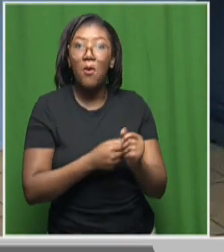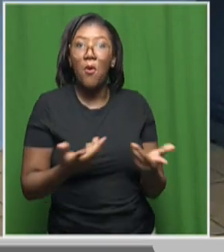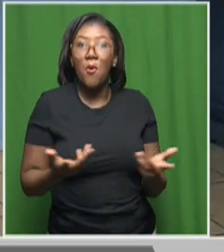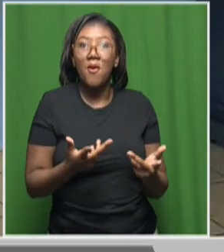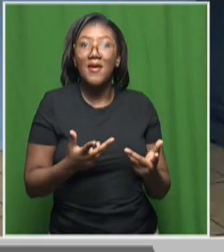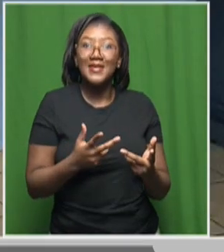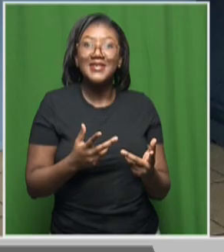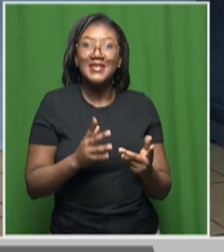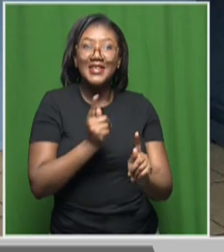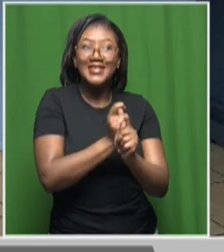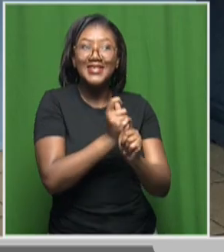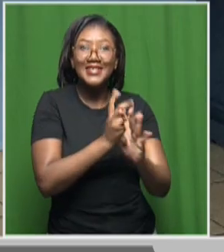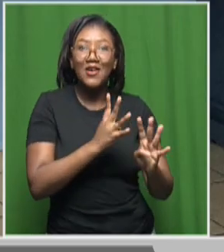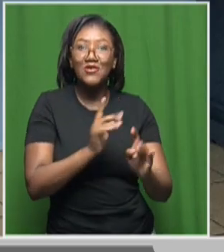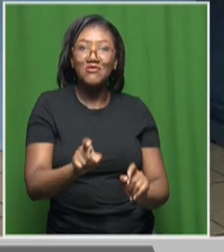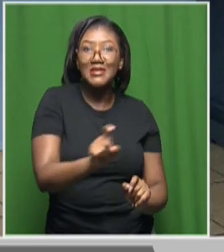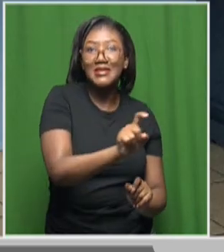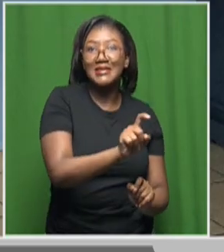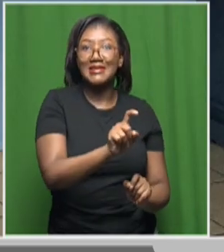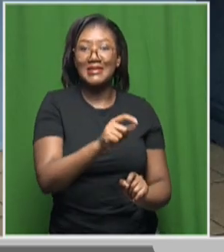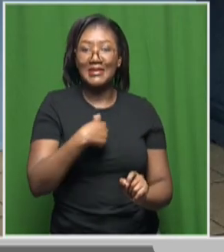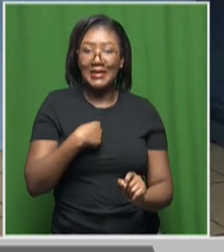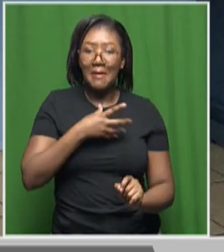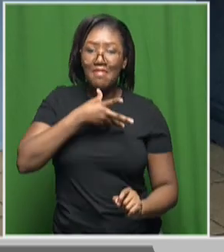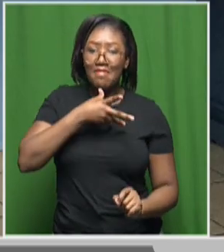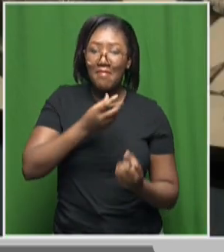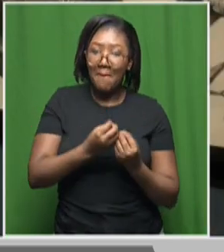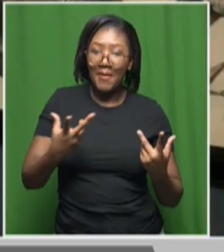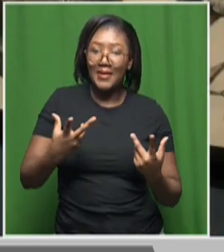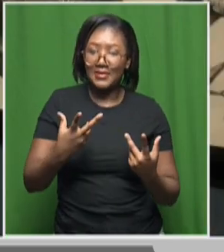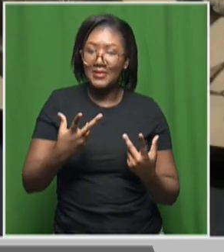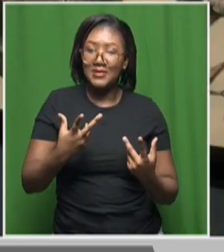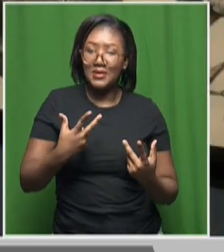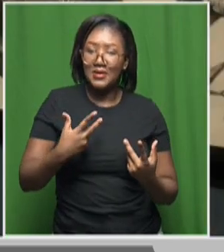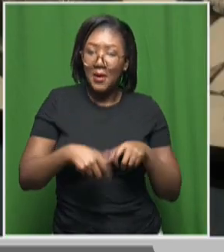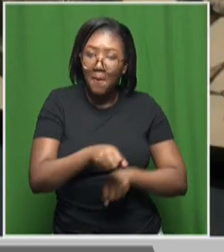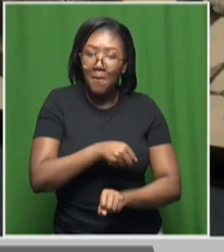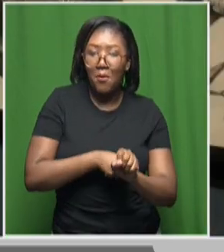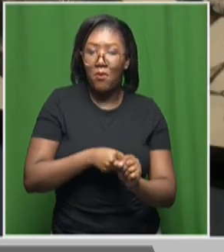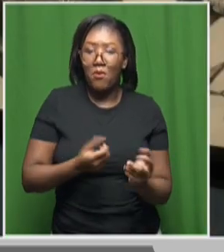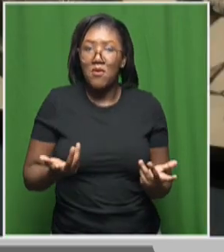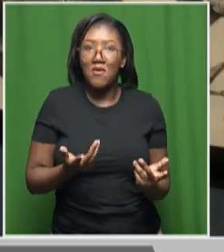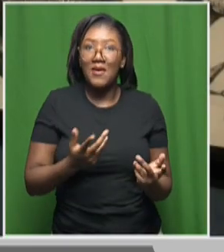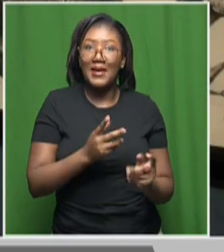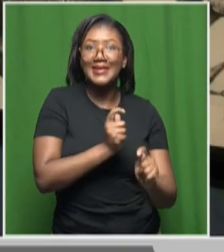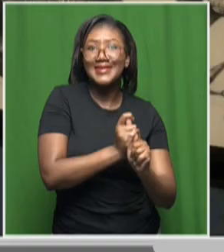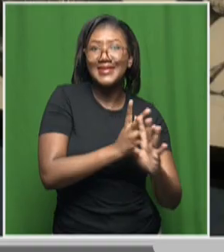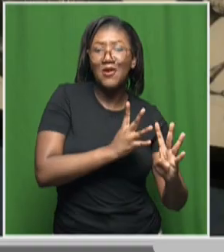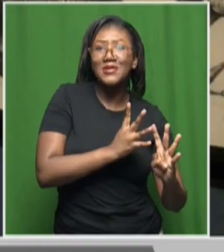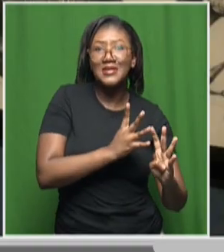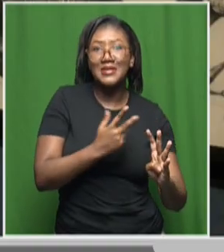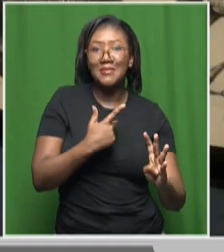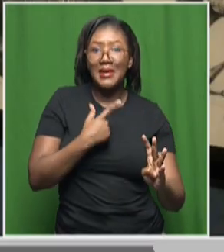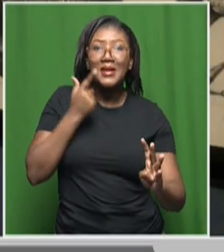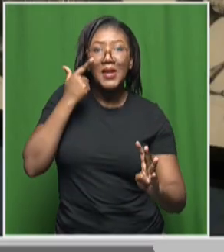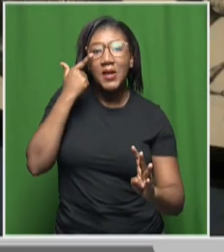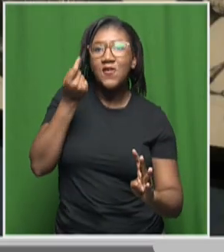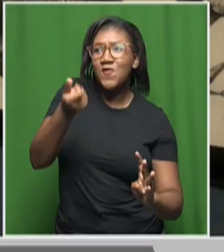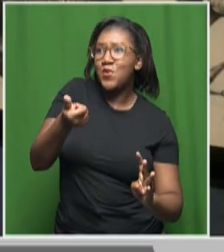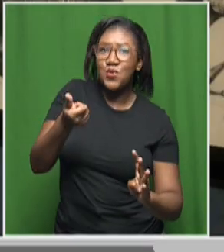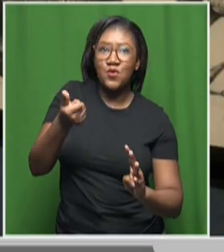know many artists that come from affluent backgrounds. You know, we all come from the townships. And so it's trying to bring